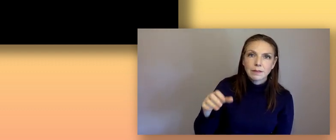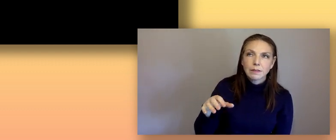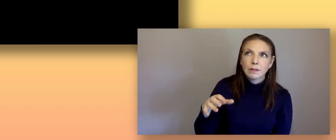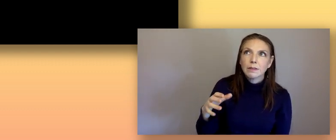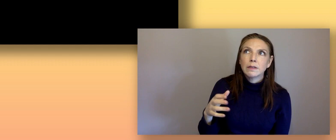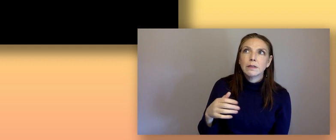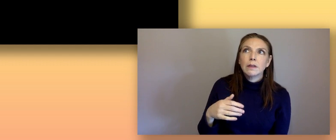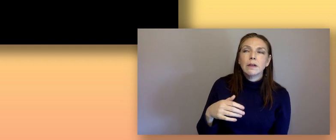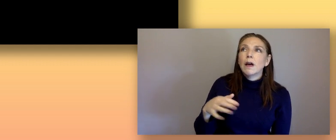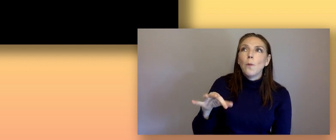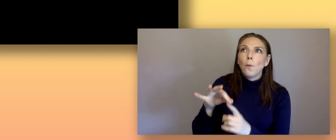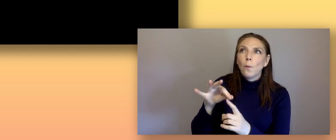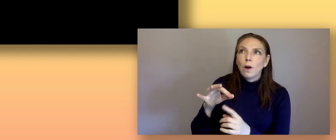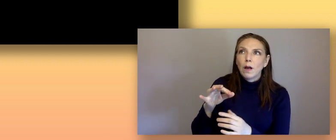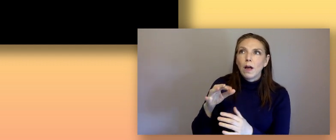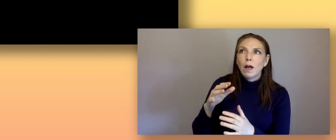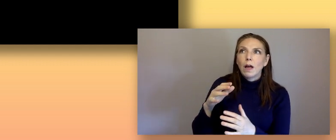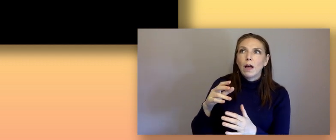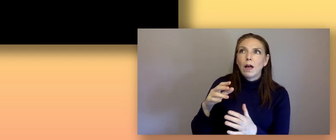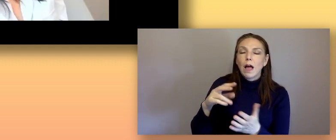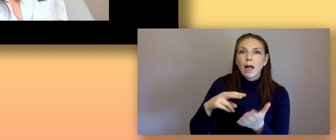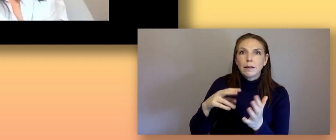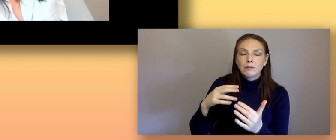Unless, well, until